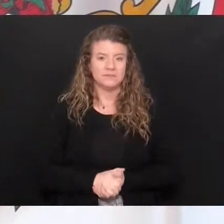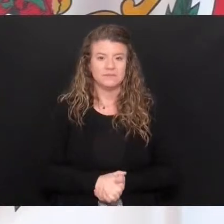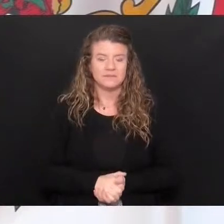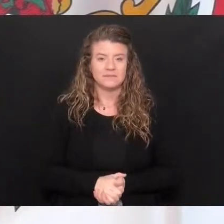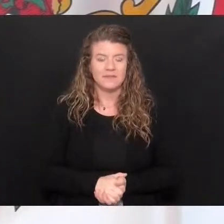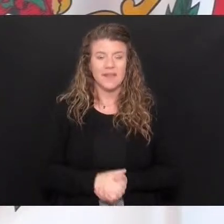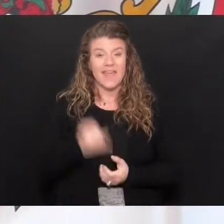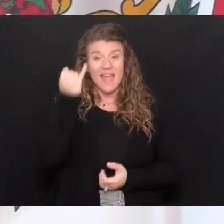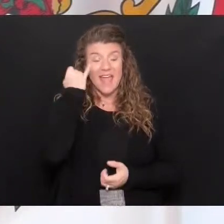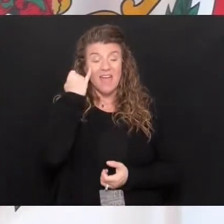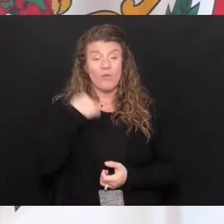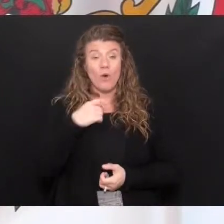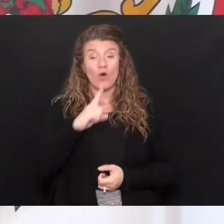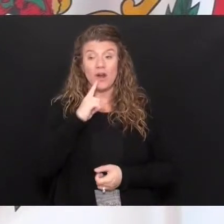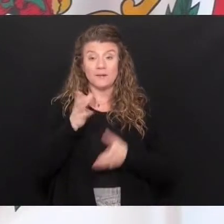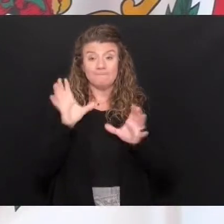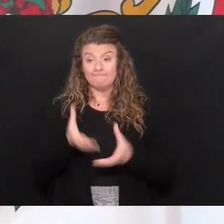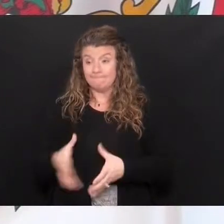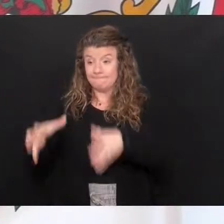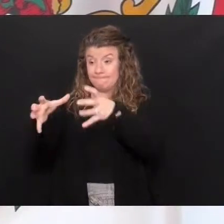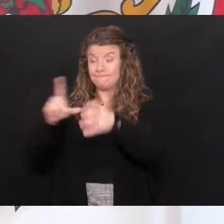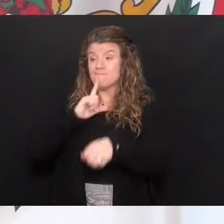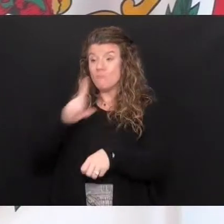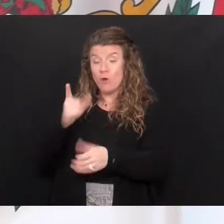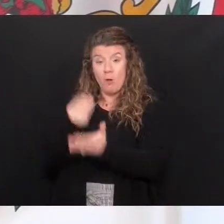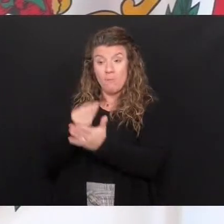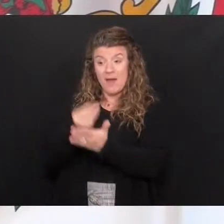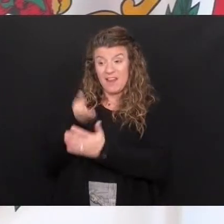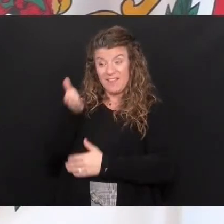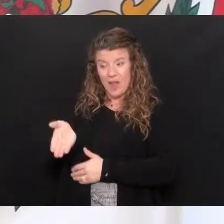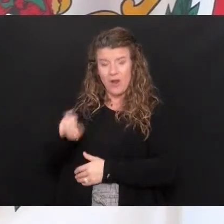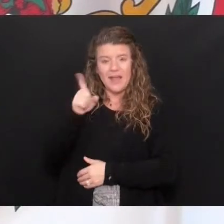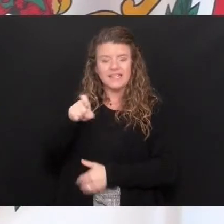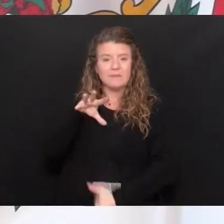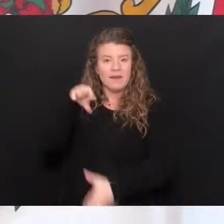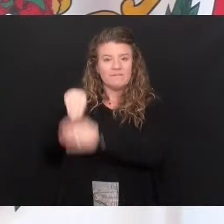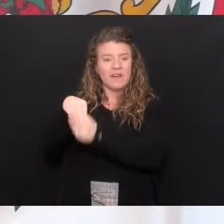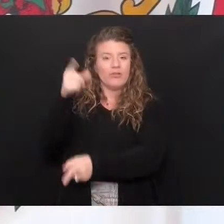going to allocate real money for infrastructure, let it be infrastructure.